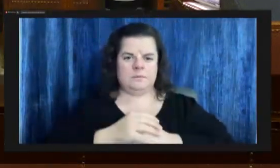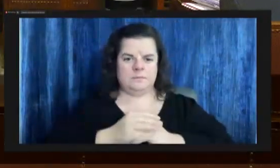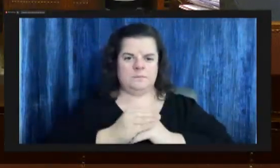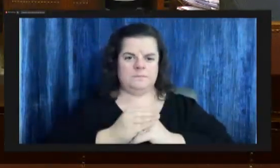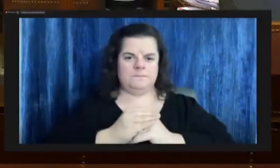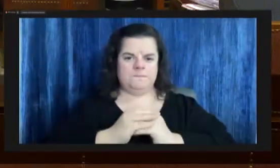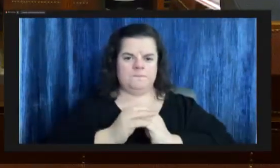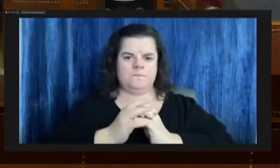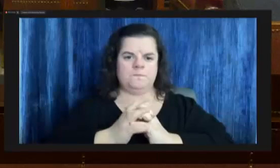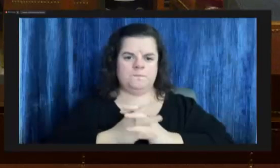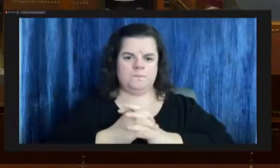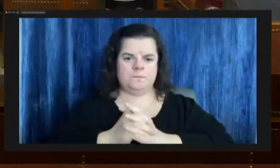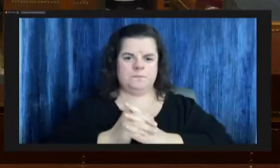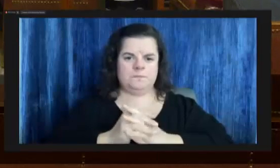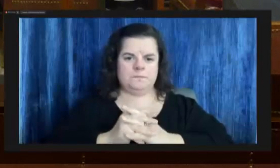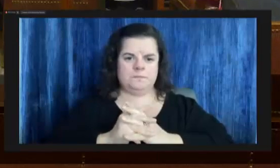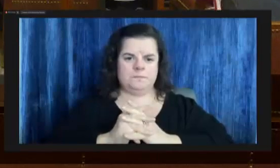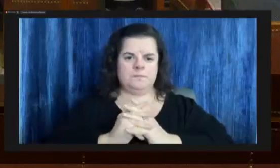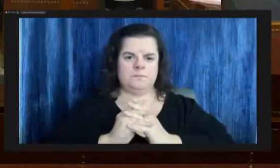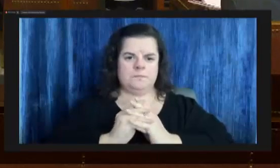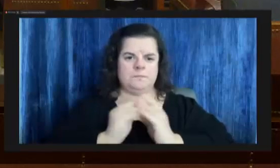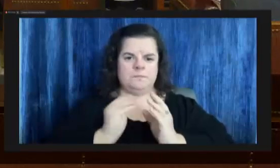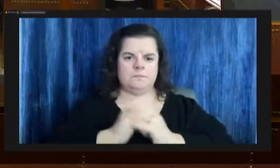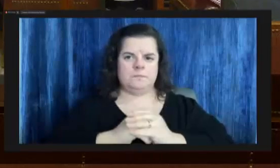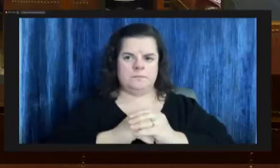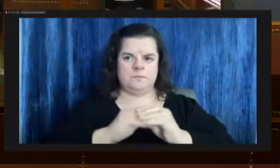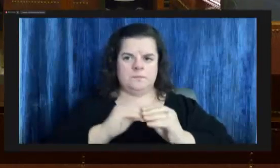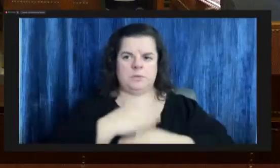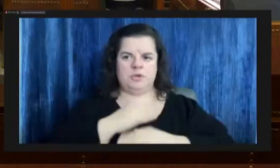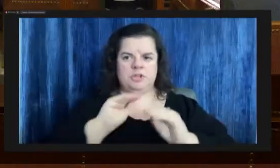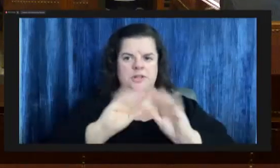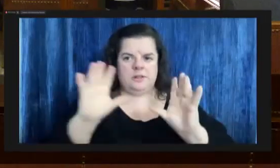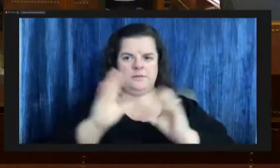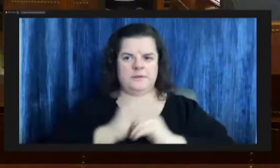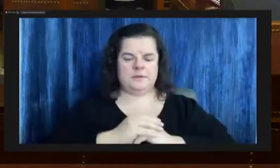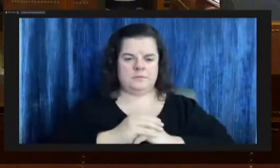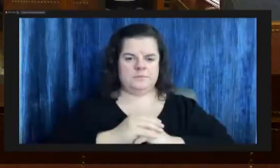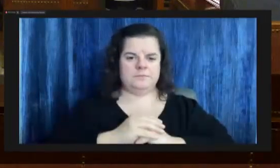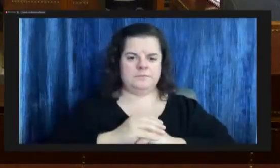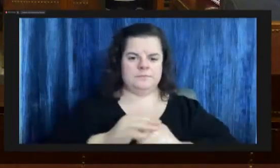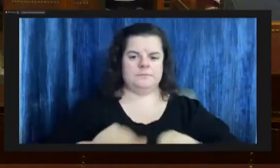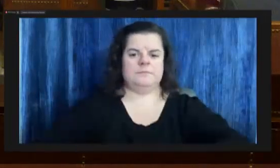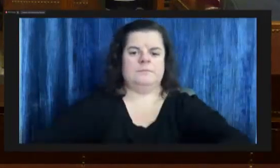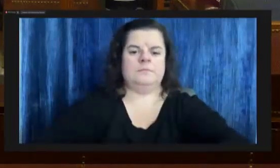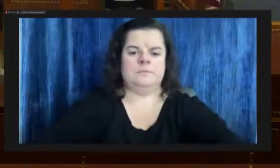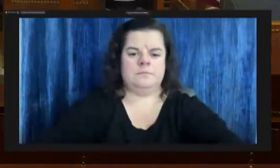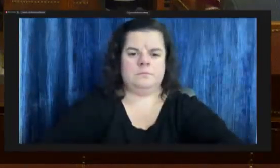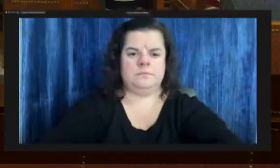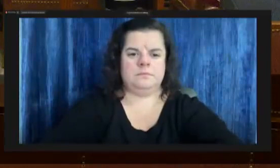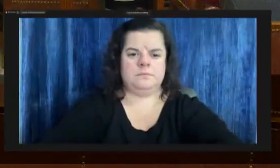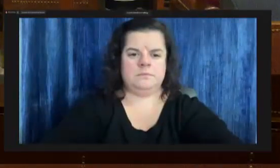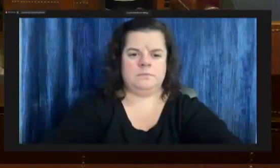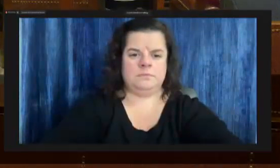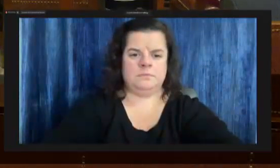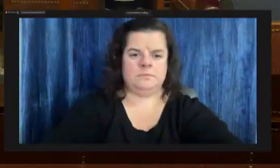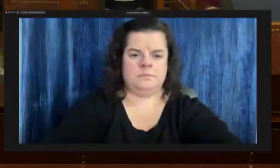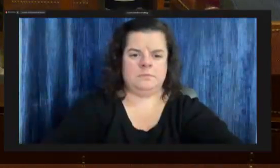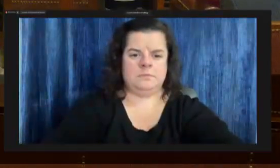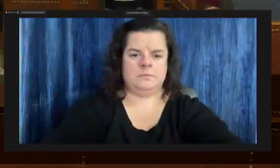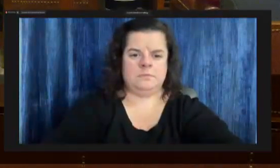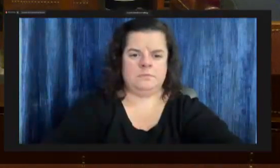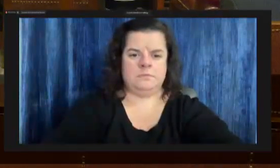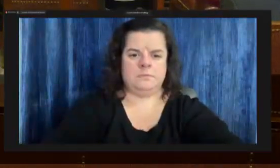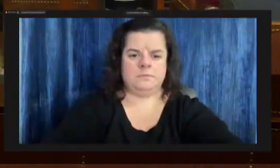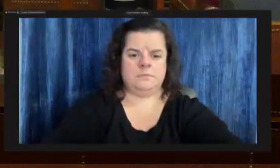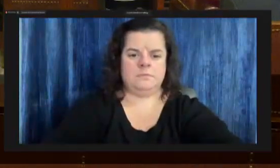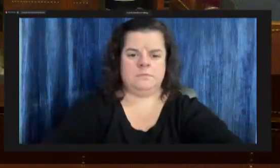Do you need him to come to the table? We would get 1 week. You get 1 week. We get 1 week. Yeah, you'll get a week. We get a week. So you have to disclose